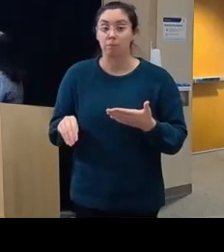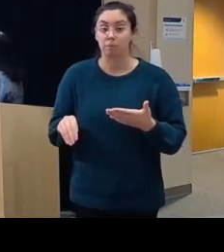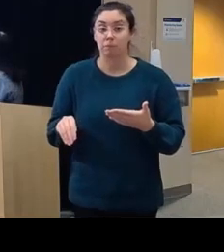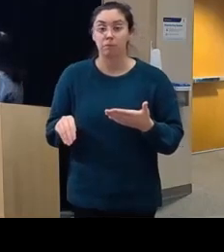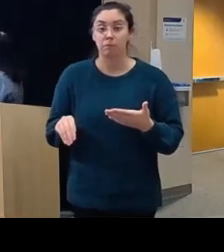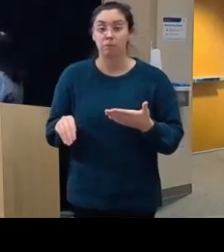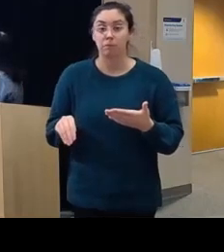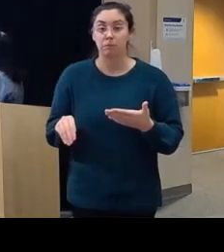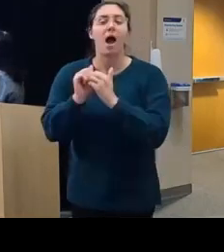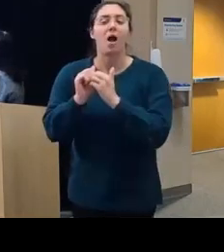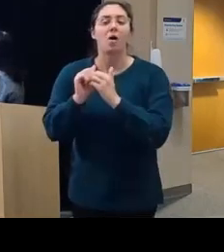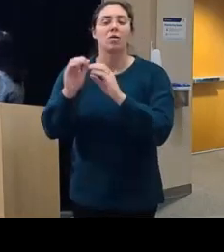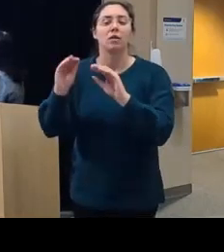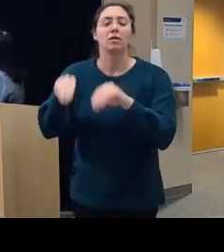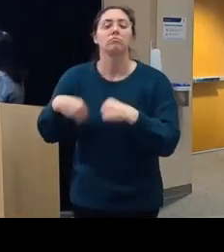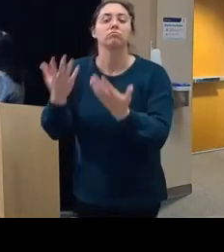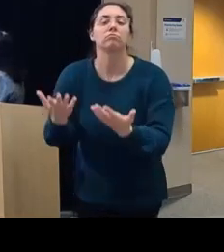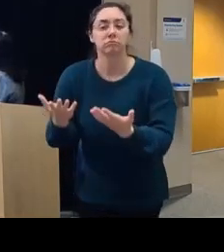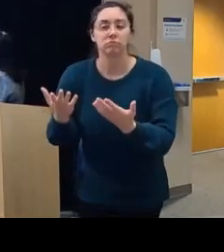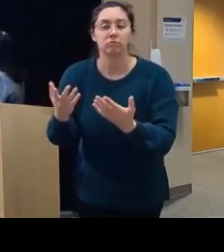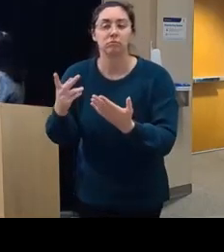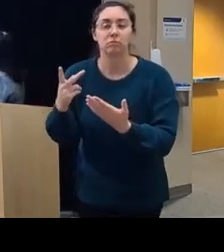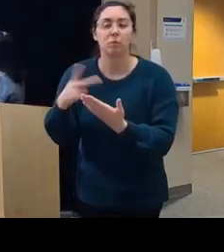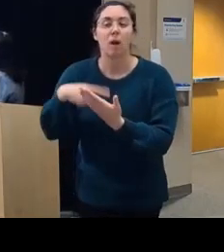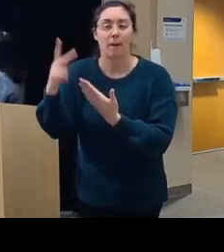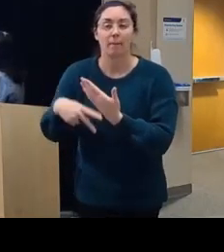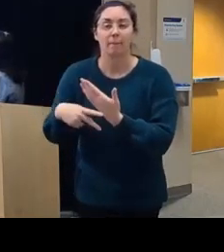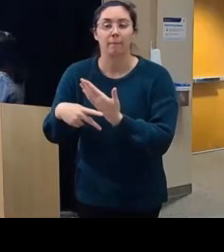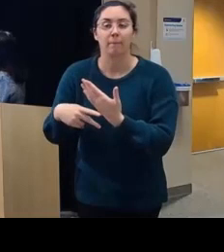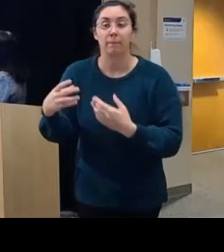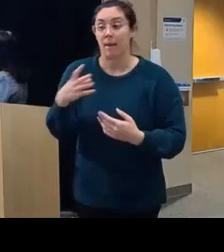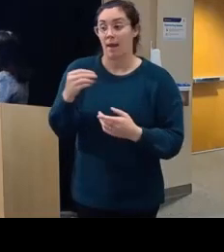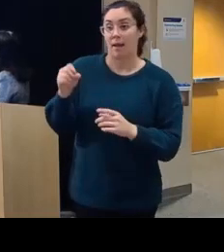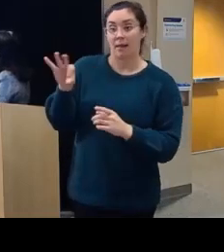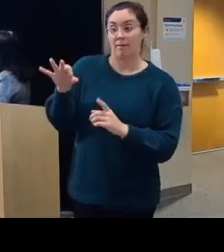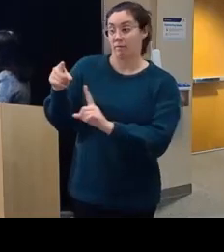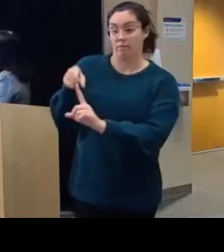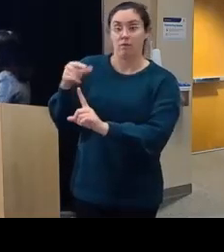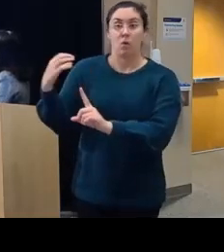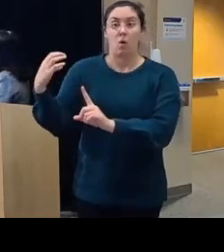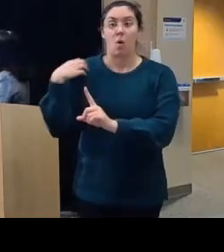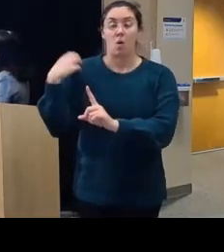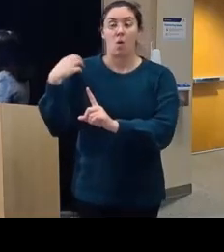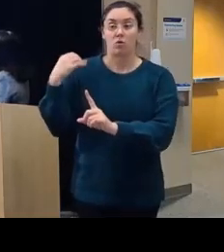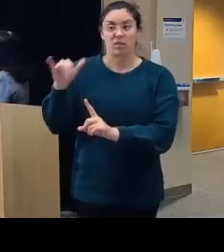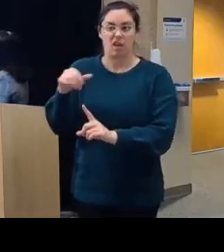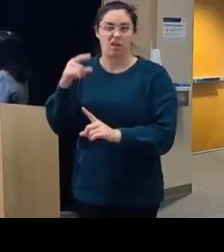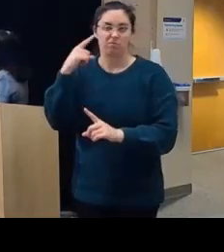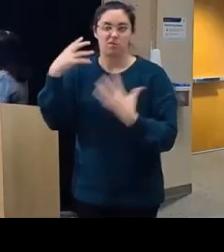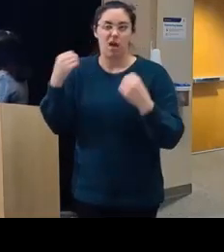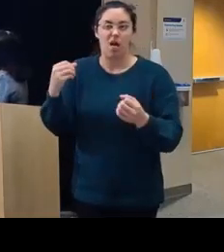they delivered the program, the weight management program, and whether the coach, the mental health program staff who